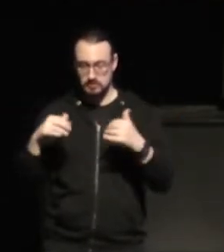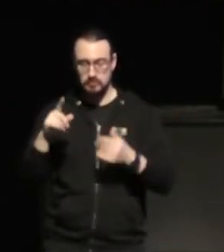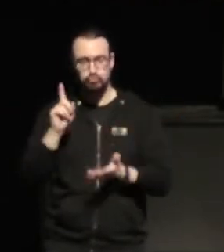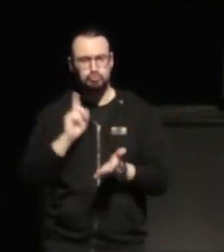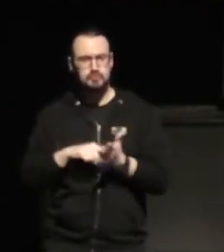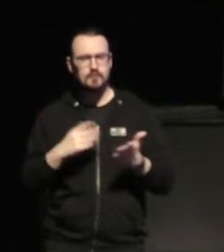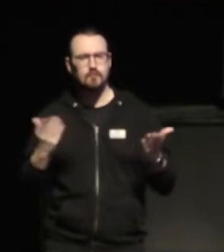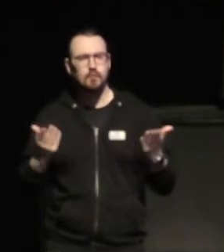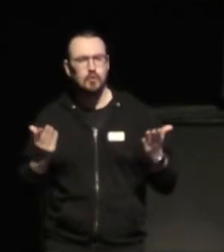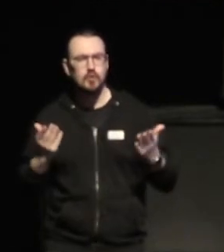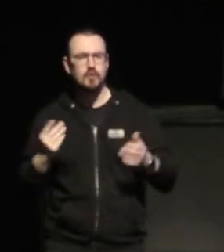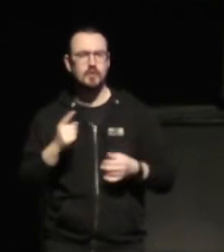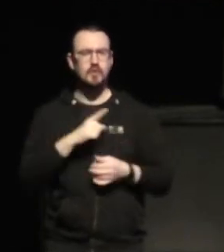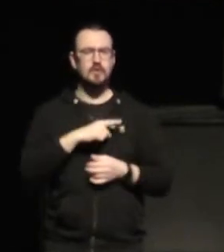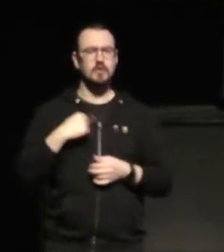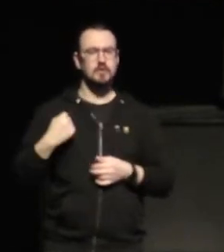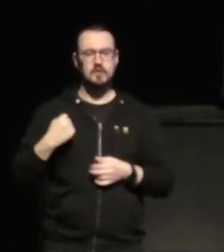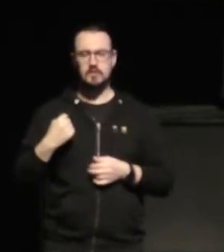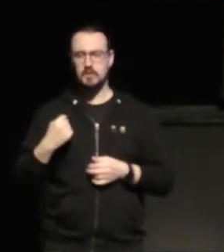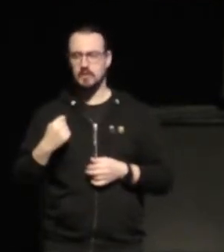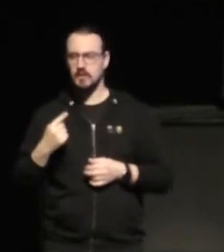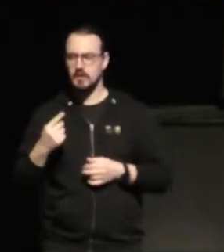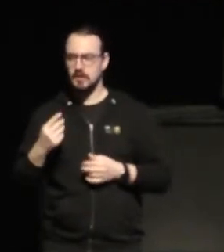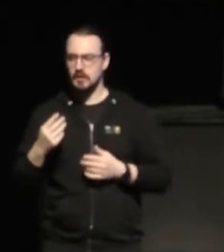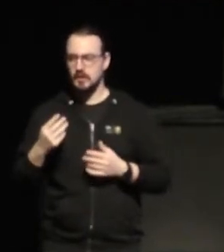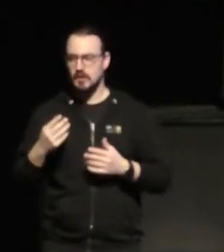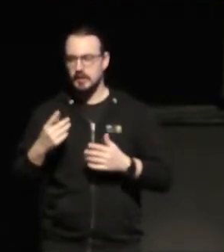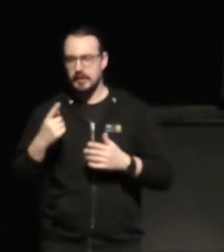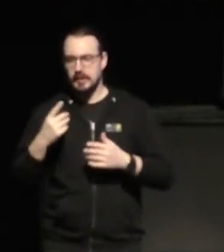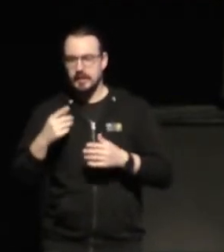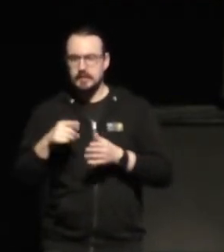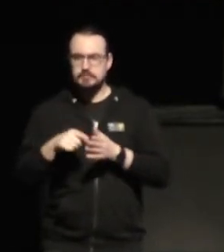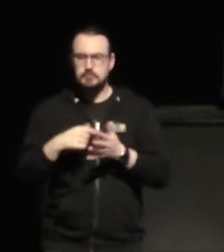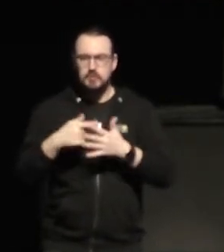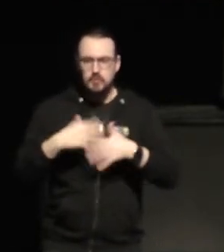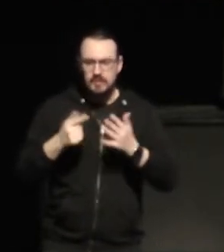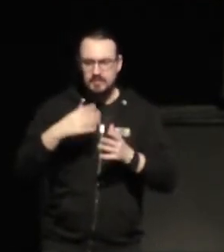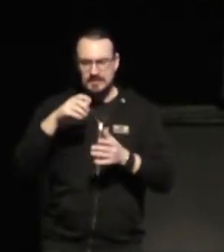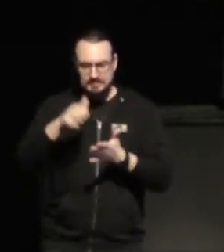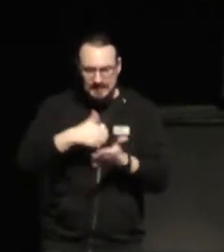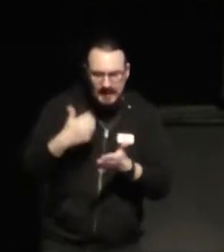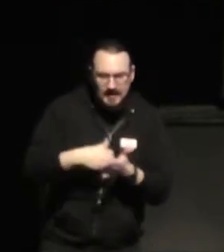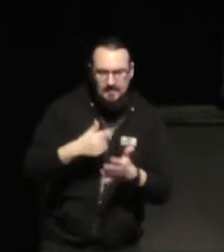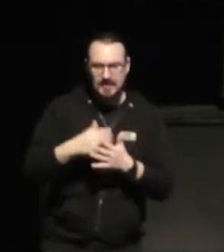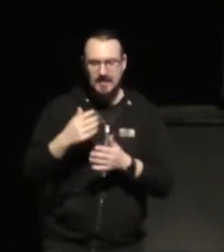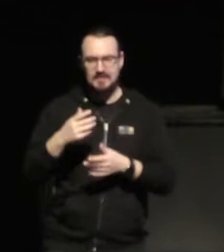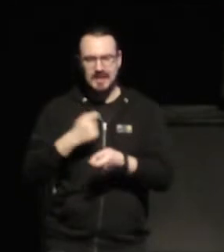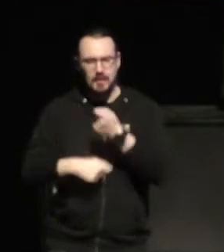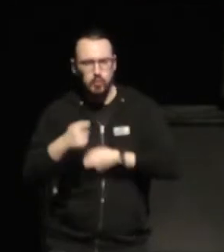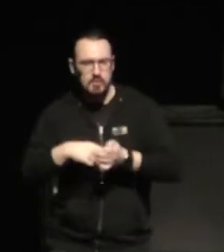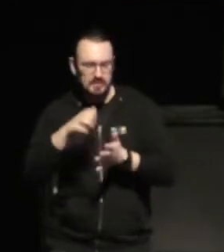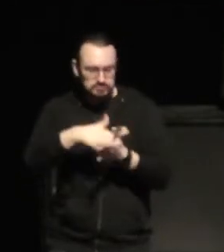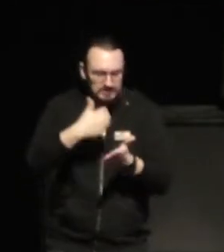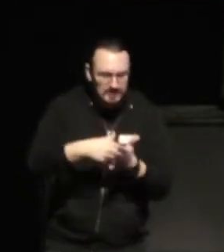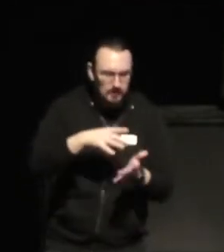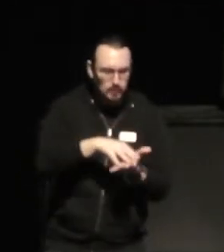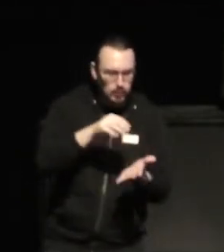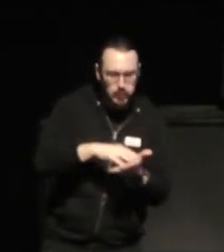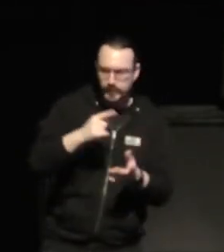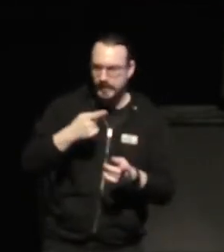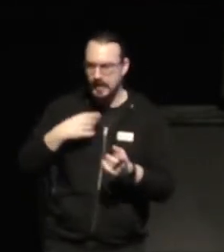either for like monocultures, and either for mining, and either for any kind of